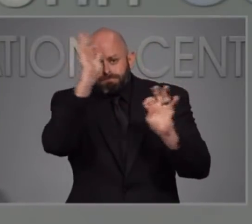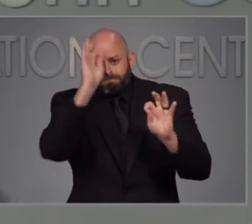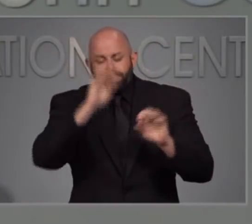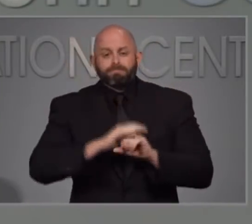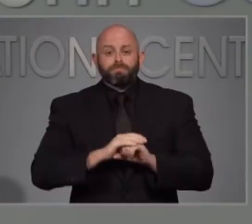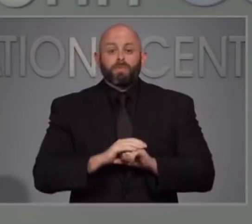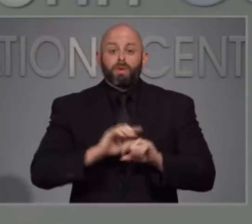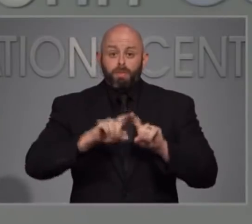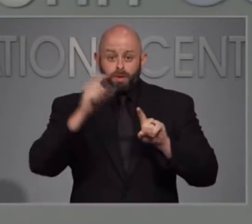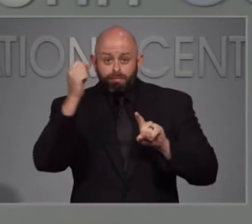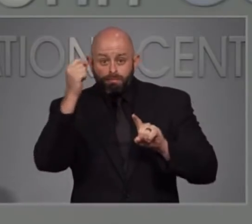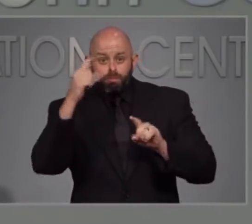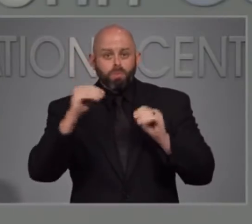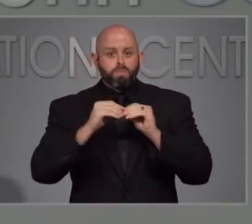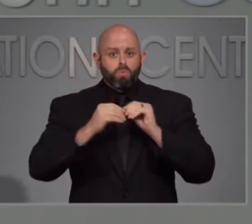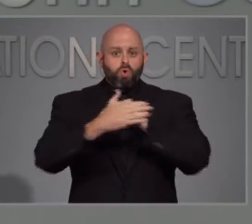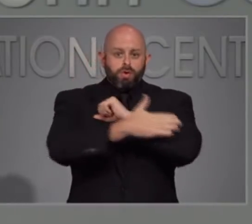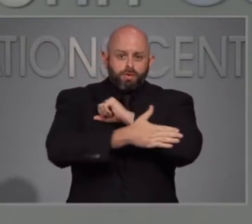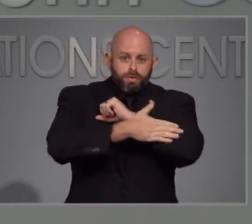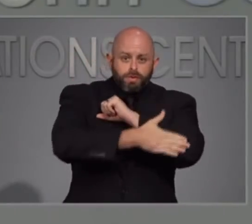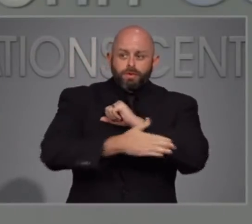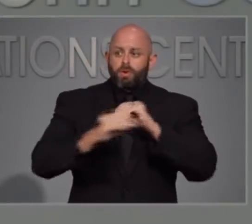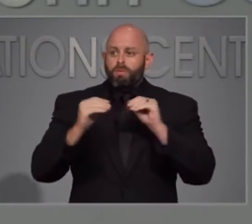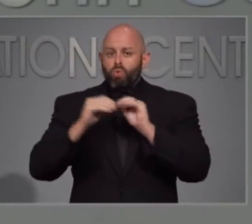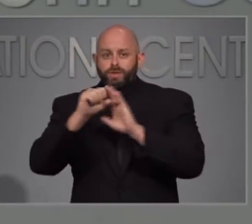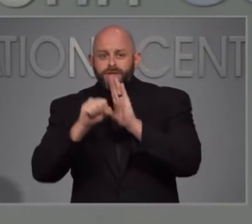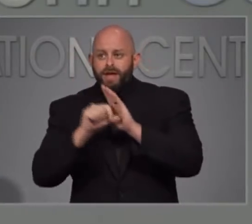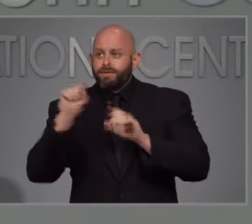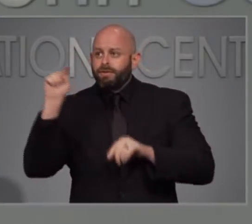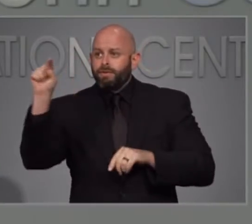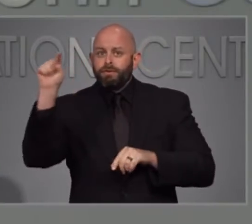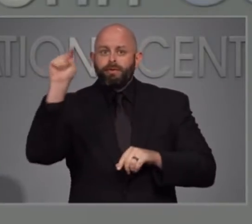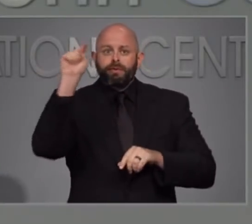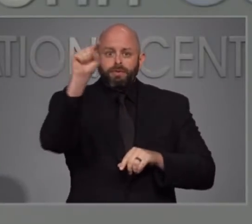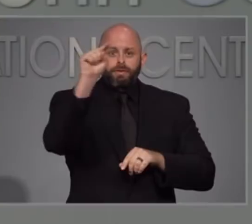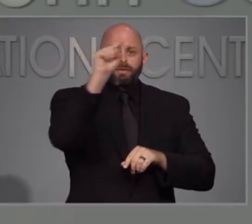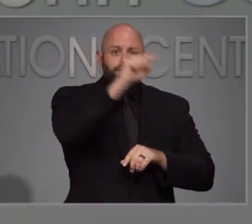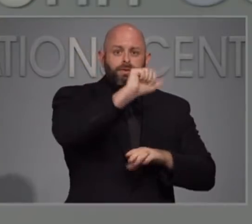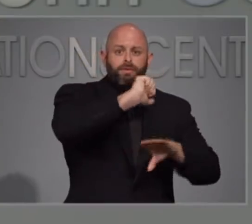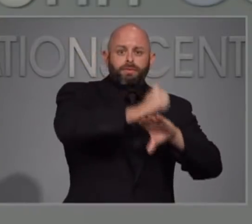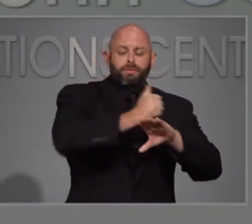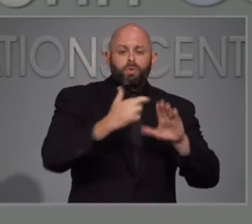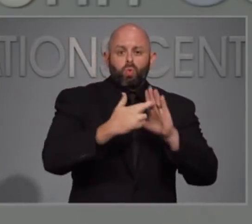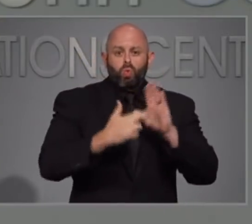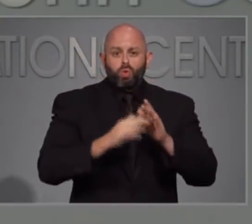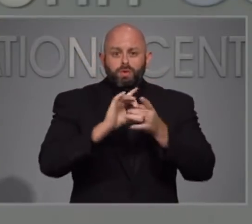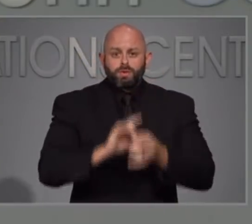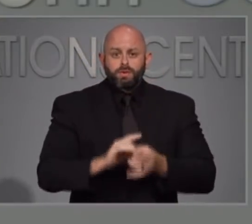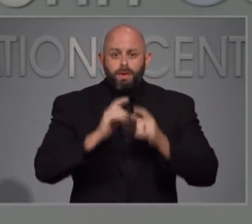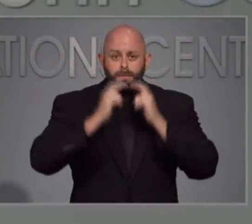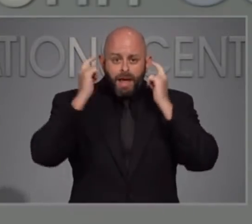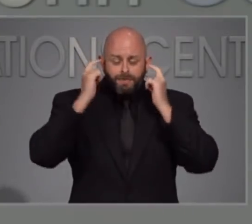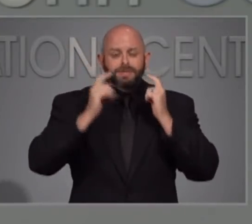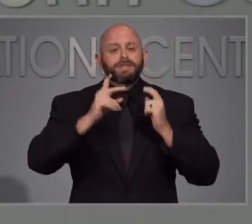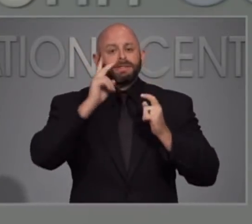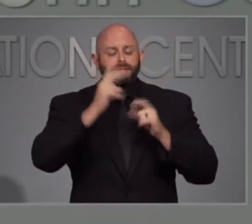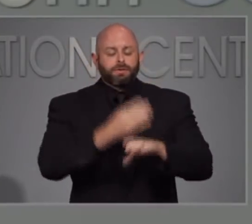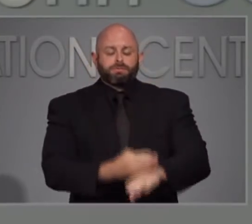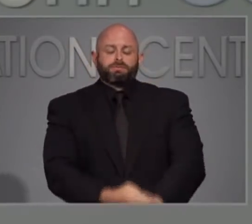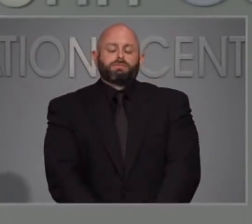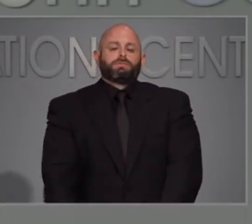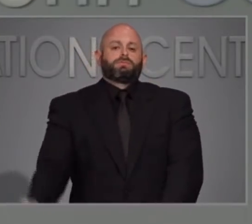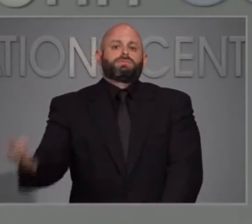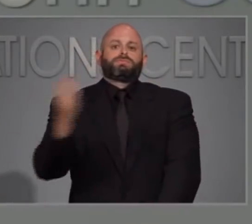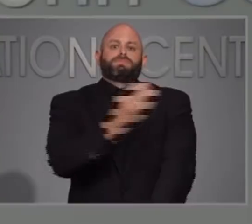more countries have experienced this, as other states have experienced this, if people have been able to do studies, they've seen that masks